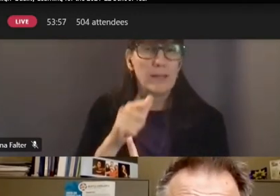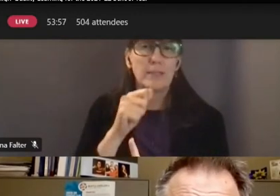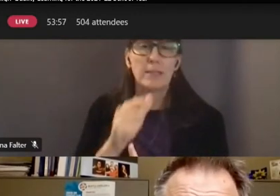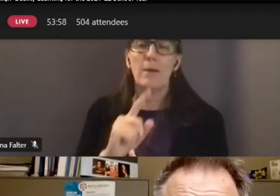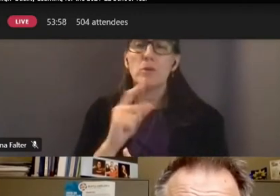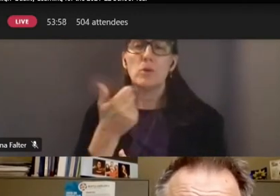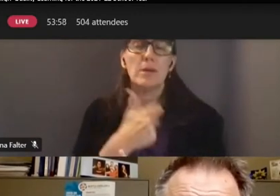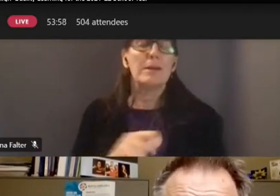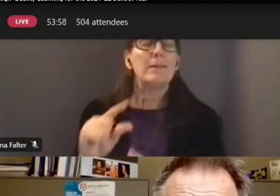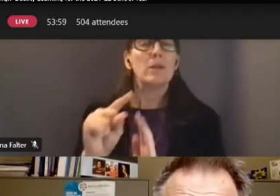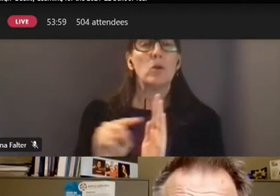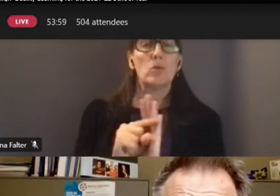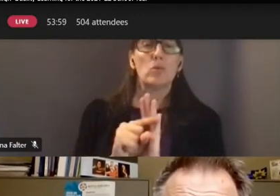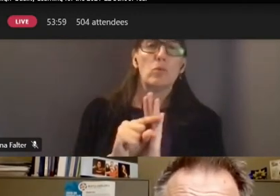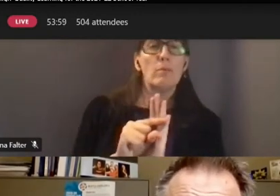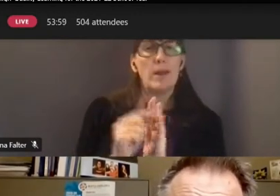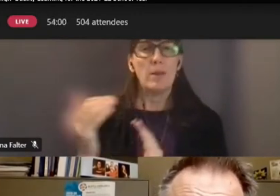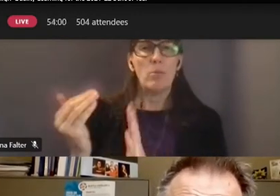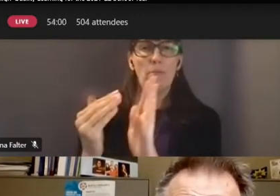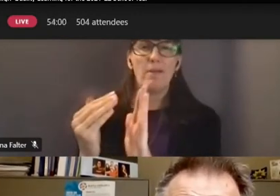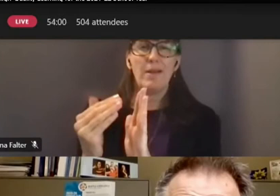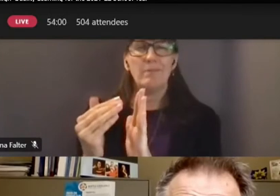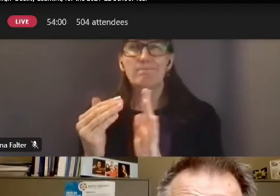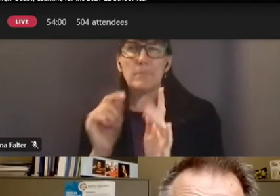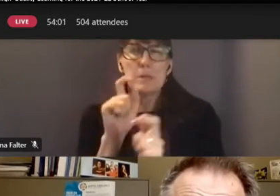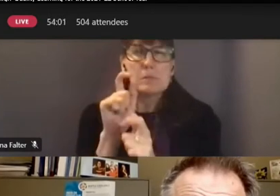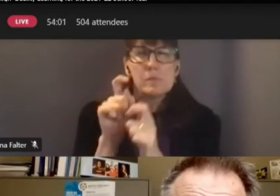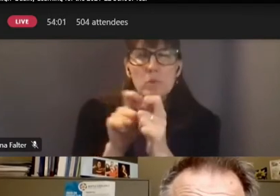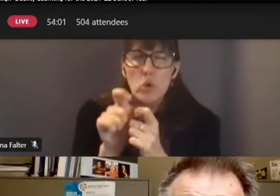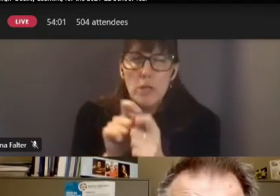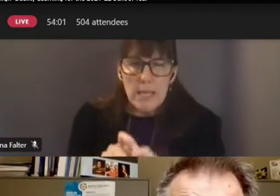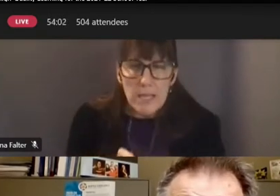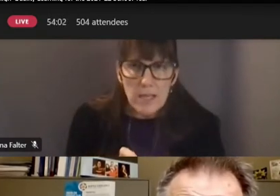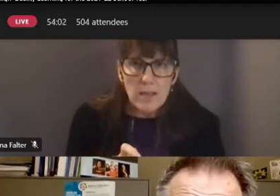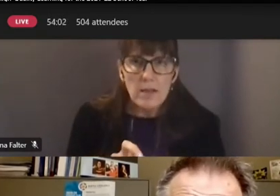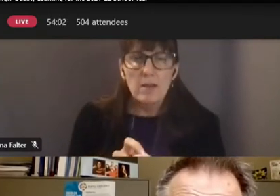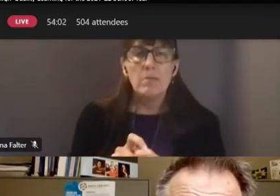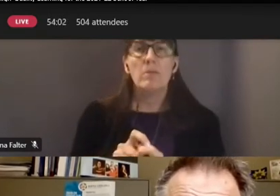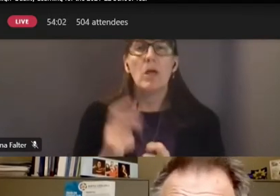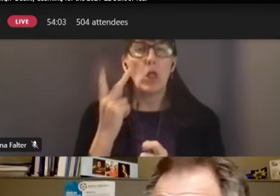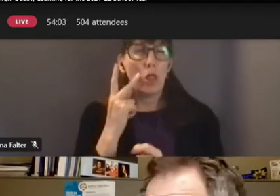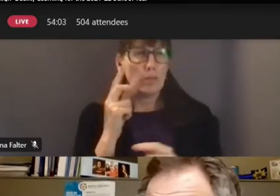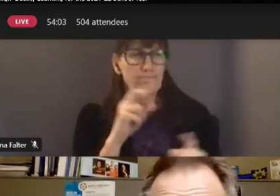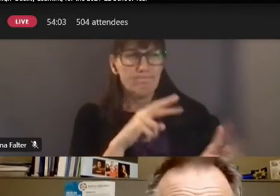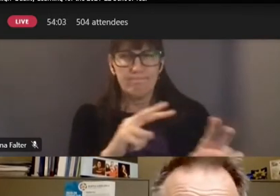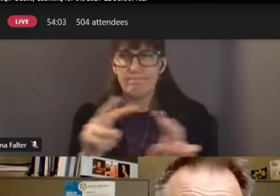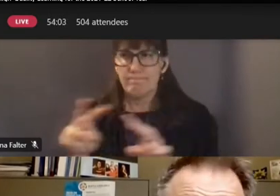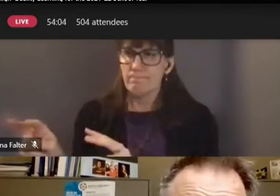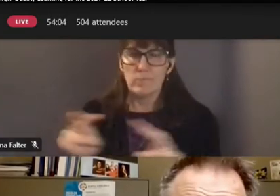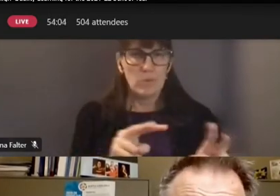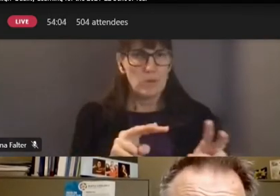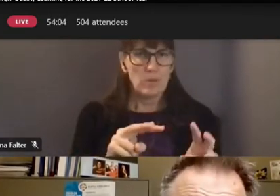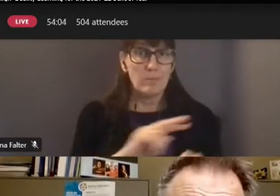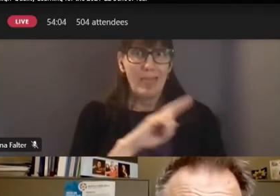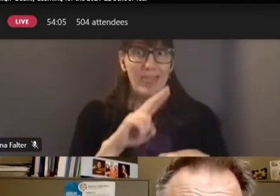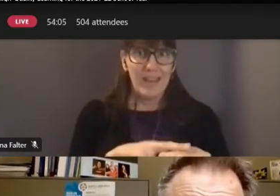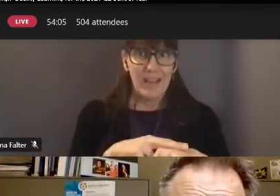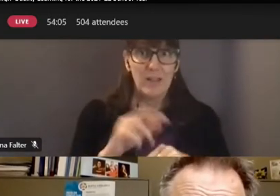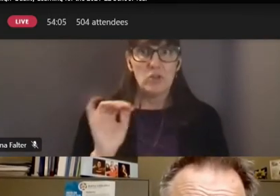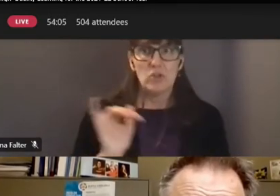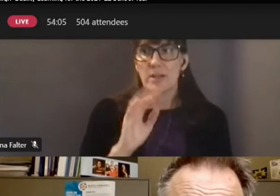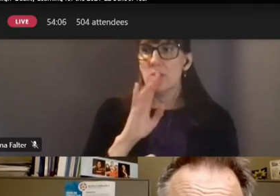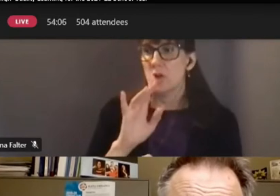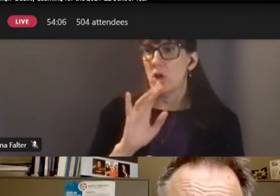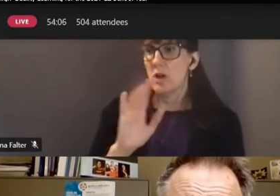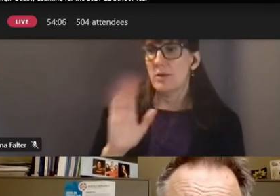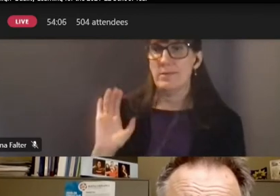practice excessively punitive. In looking across experts on grading across the nation, as well as talking to our own educators